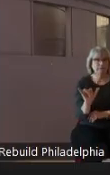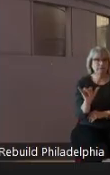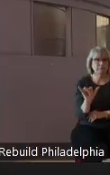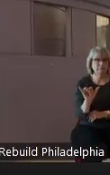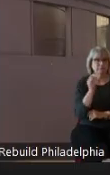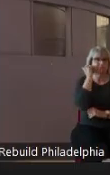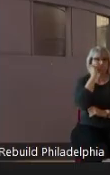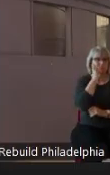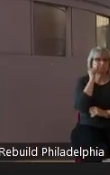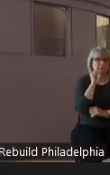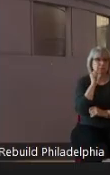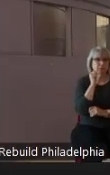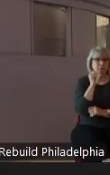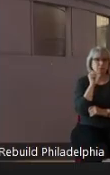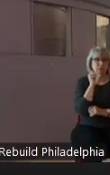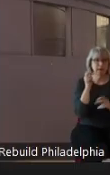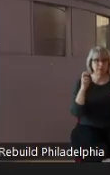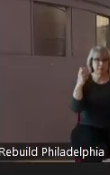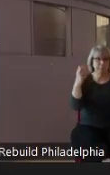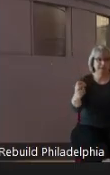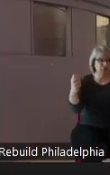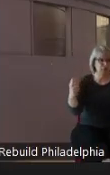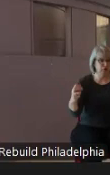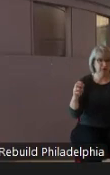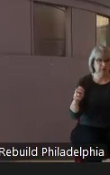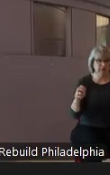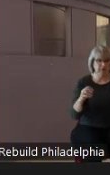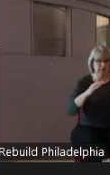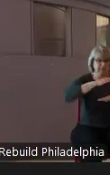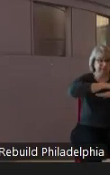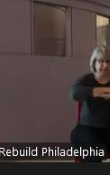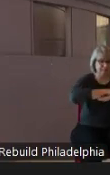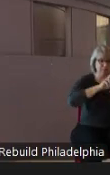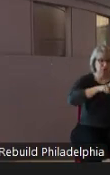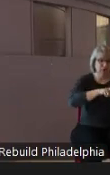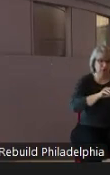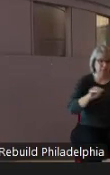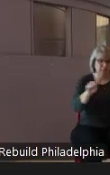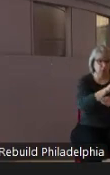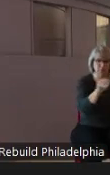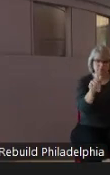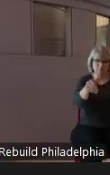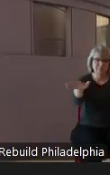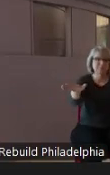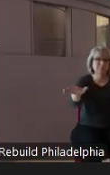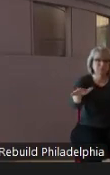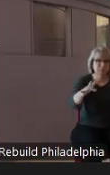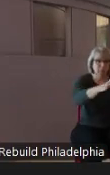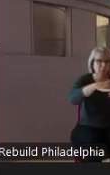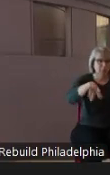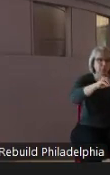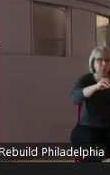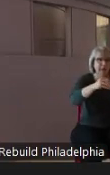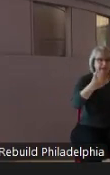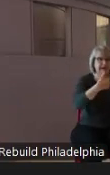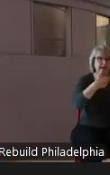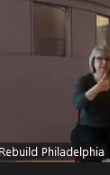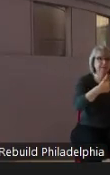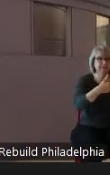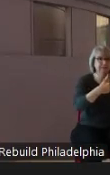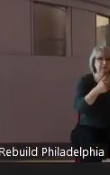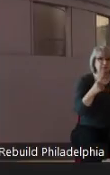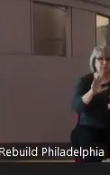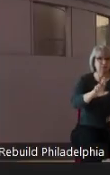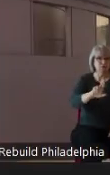basis with a mix of built-in benches, movable tables and chairs, and games. On the right side